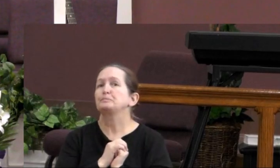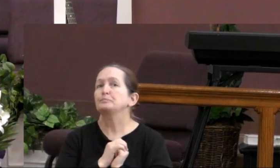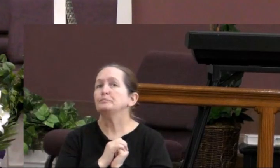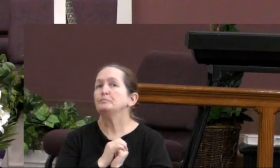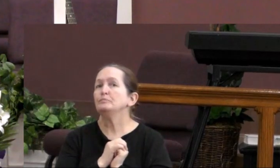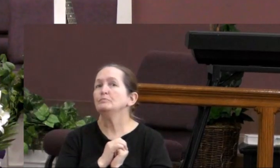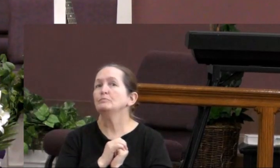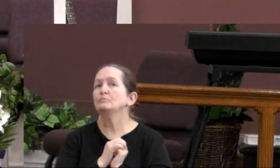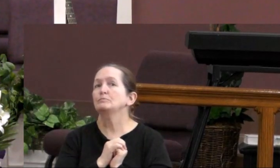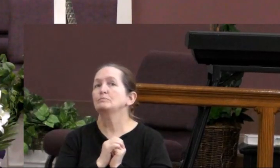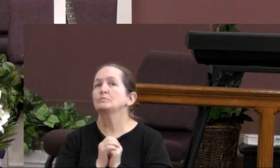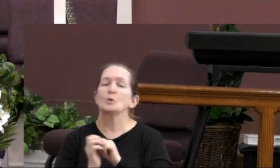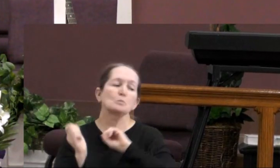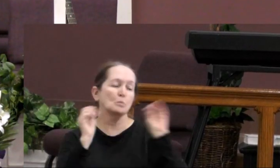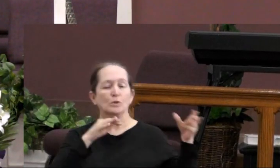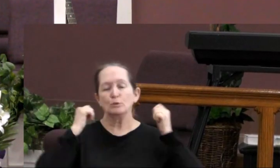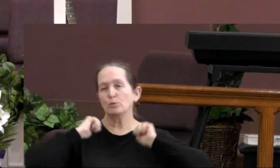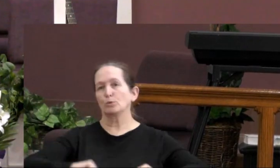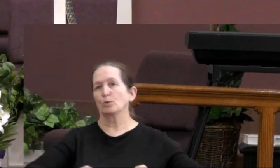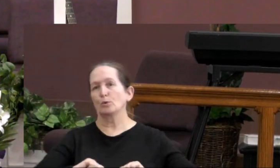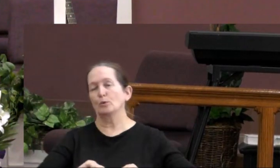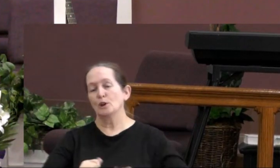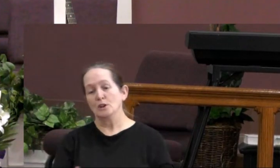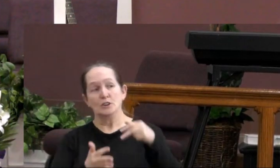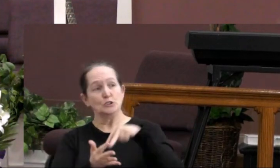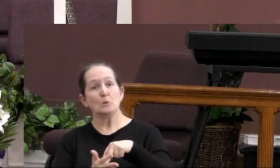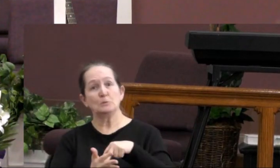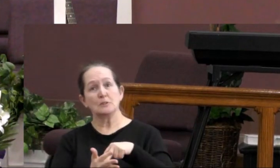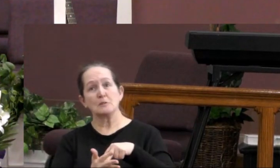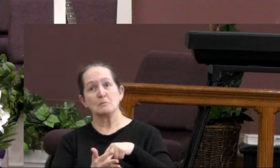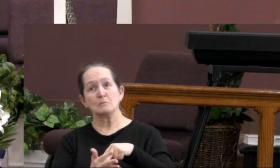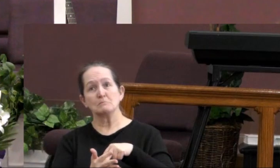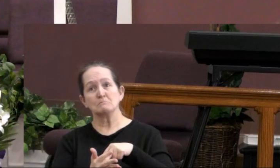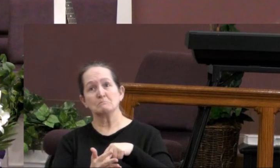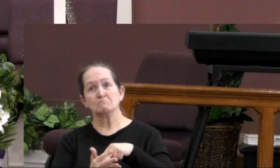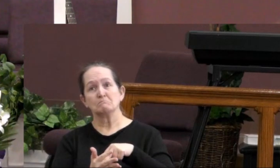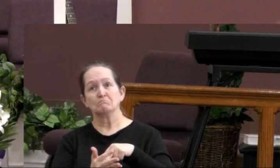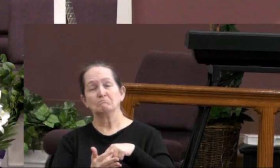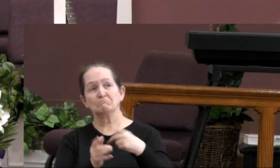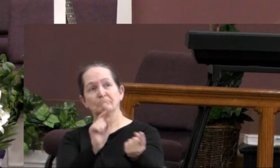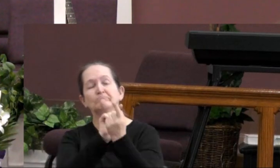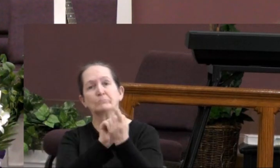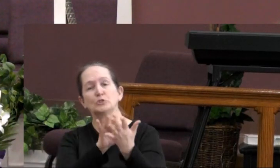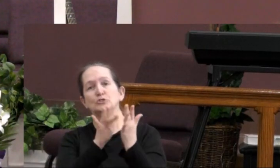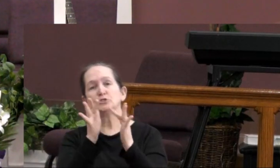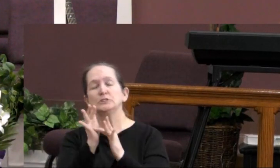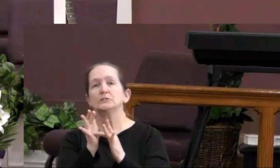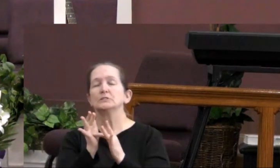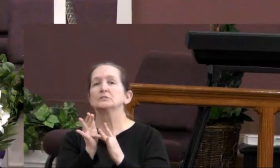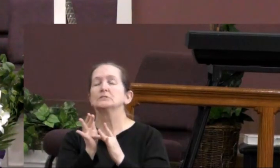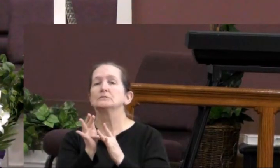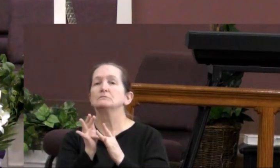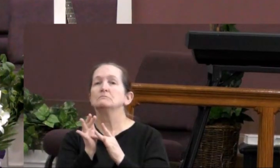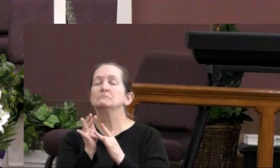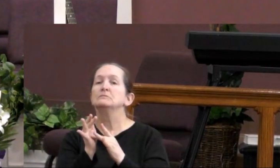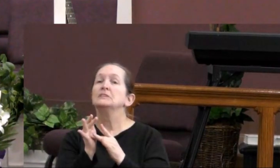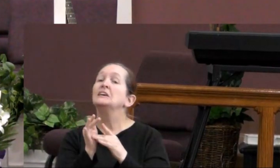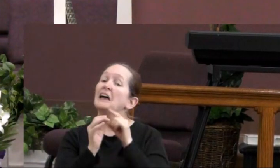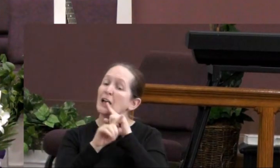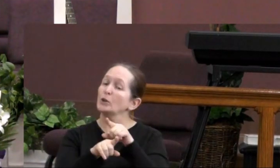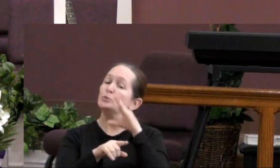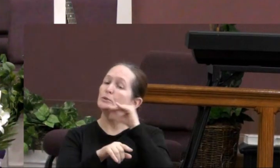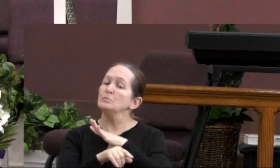Throwing aside his cloak, he jumped up and he came to Jesus. And answering him, Jesus